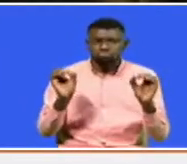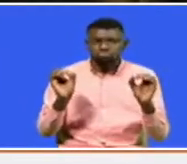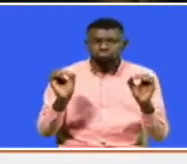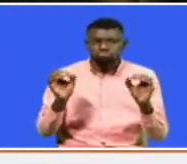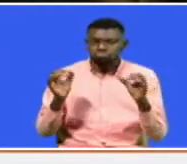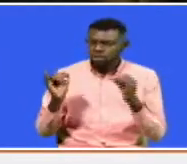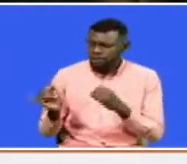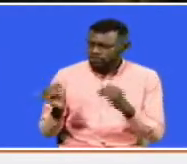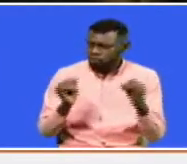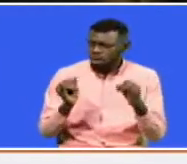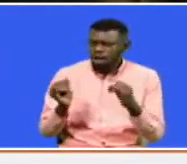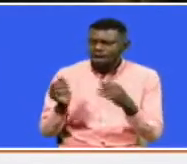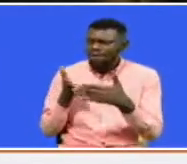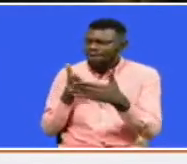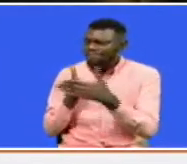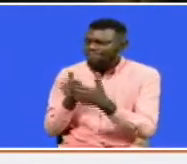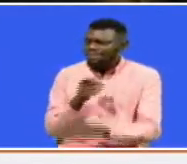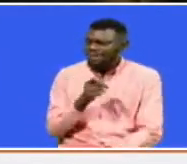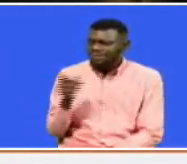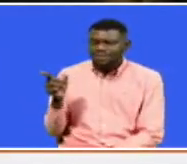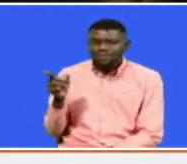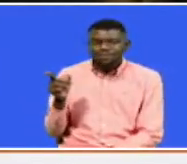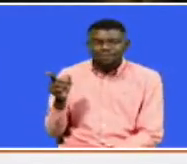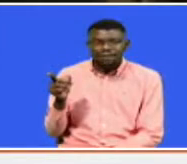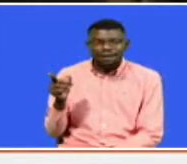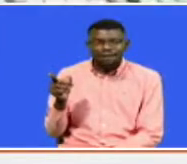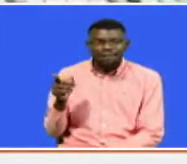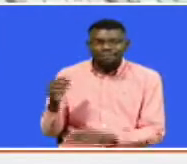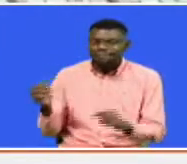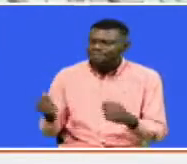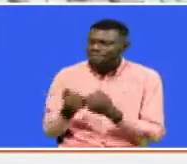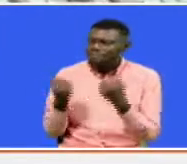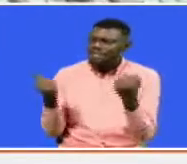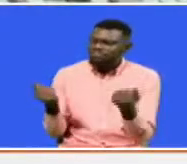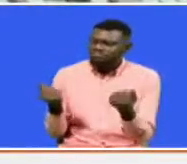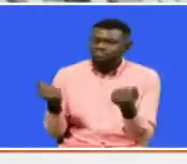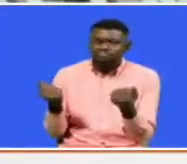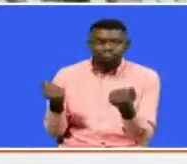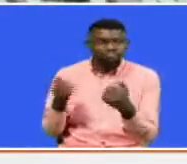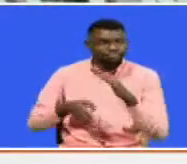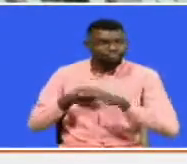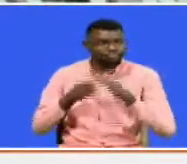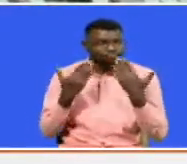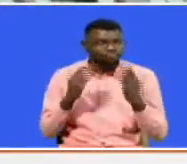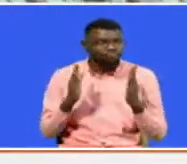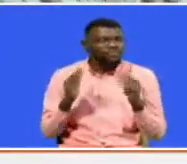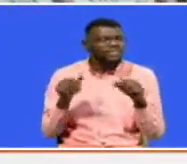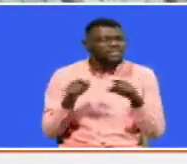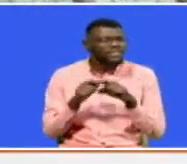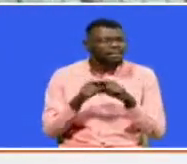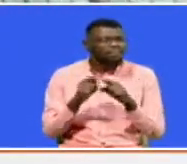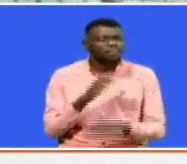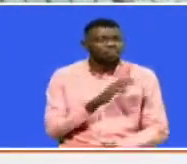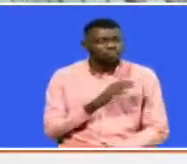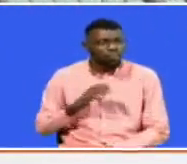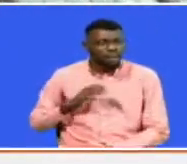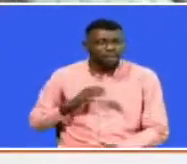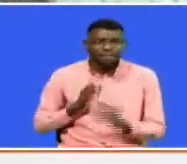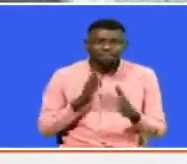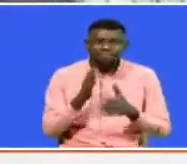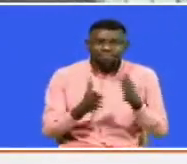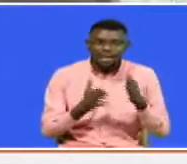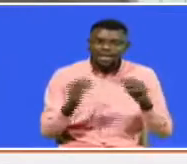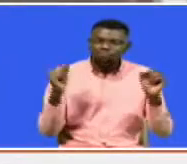the, any of these, assuming they've resigned, we'll be calling them former commissioners. This comes hours before the tribunal holds a